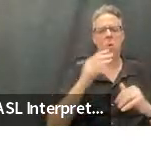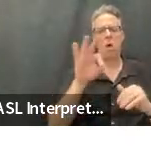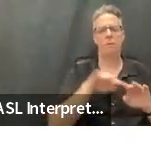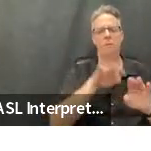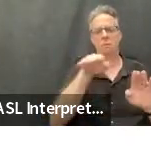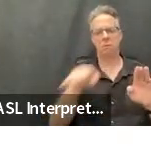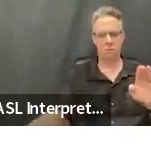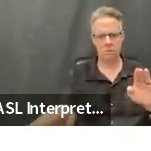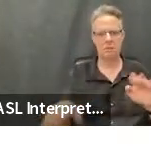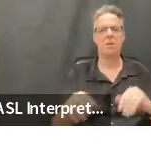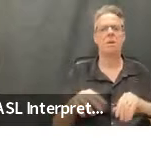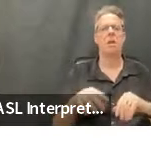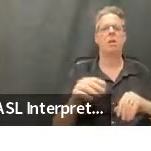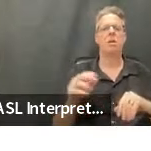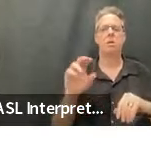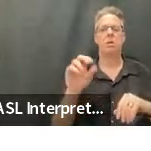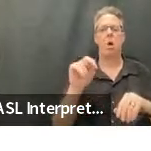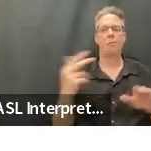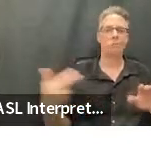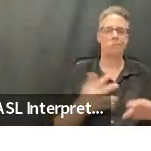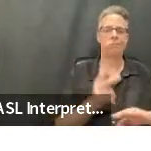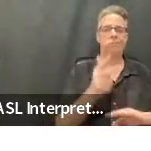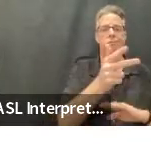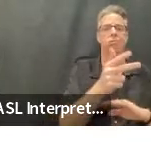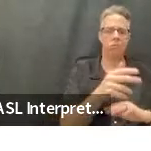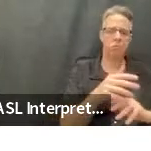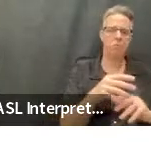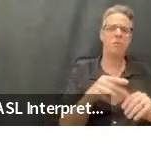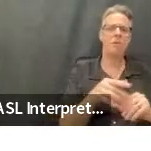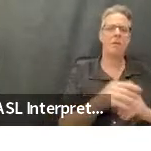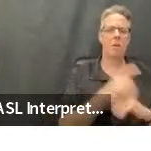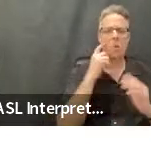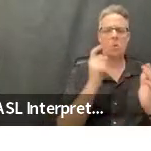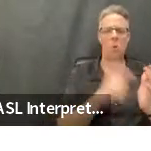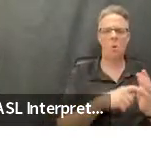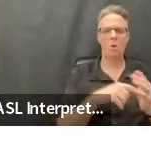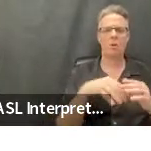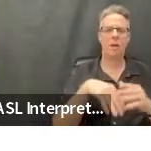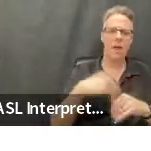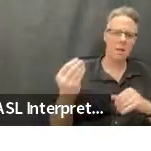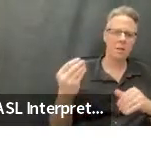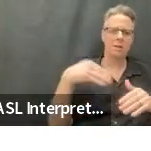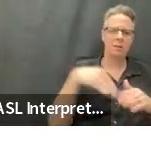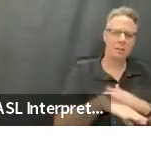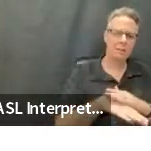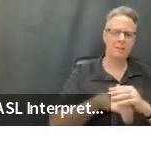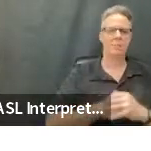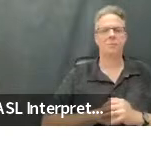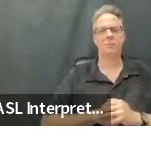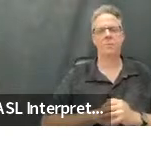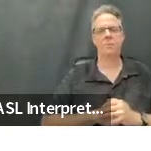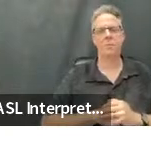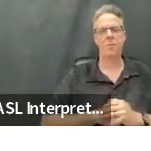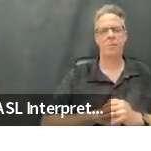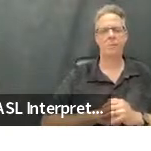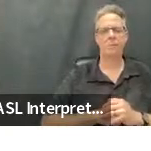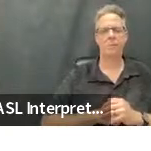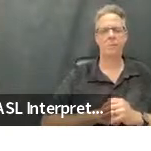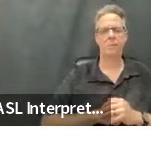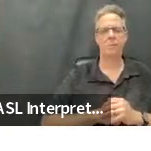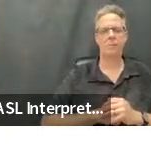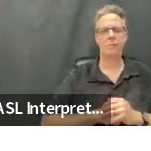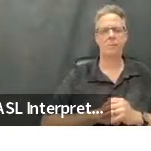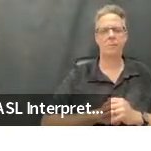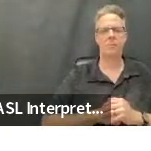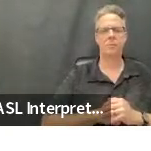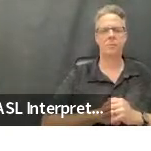ramps kind of in turquoise. You can kind of see those volumes as they enter and exit at ramps in our kind of program